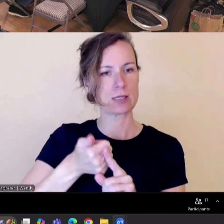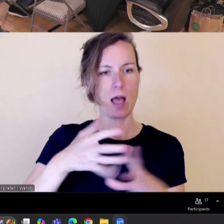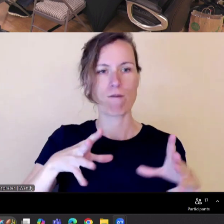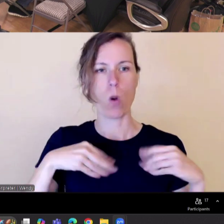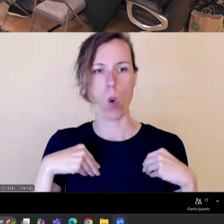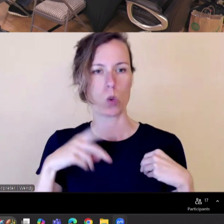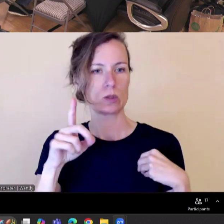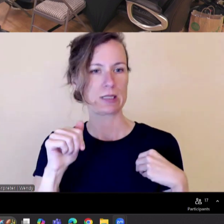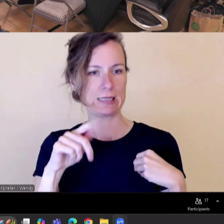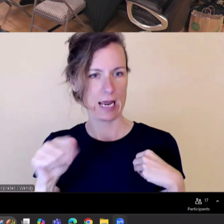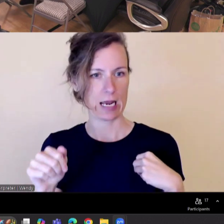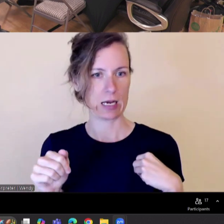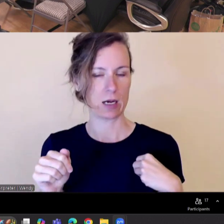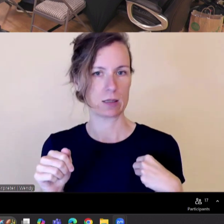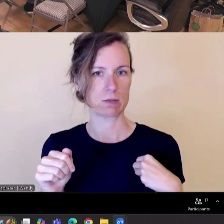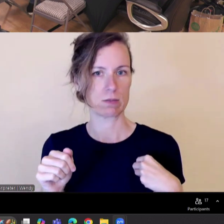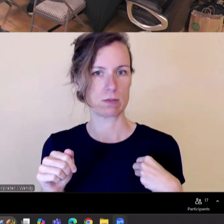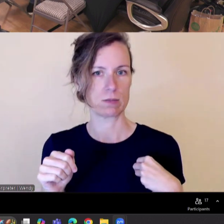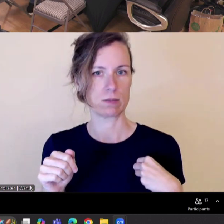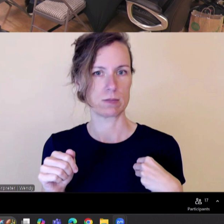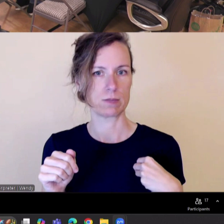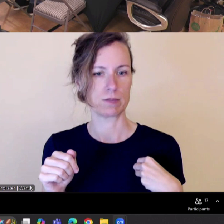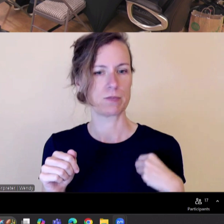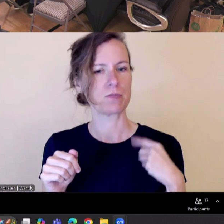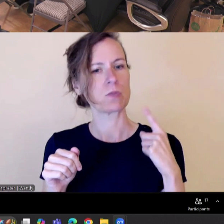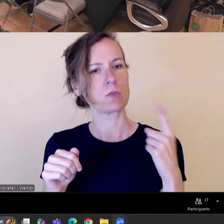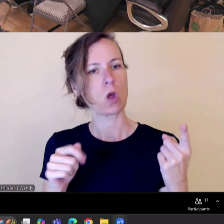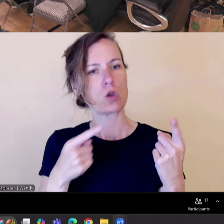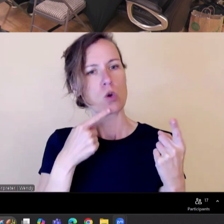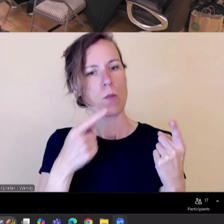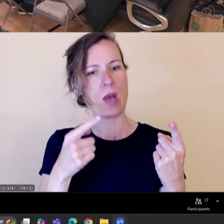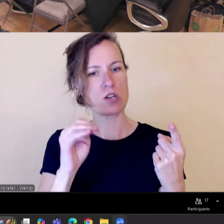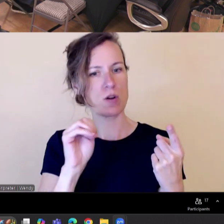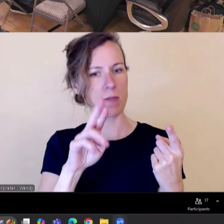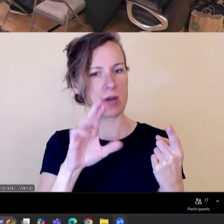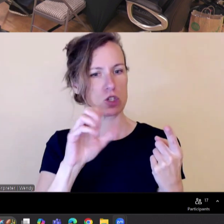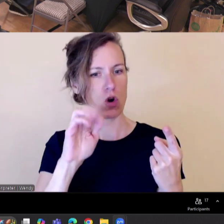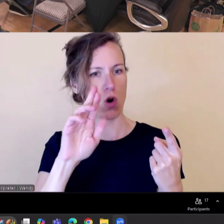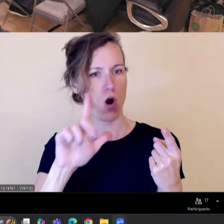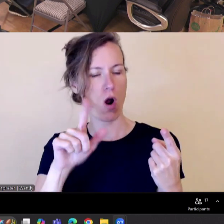just mentioned, Mr. Carl, that the data resides at the pole.